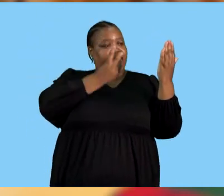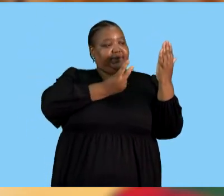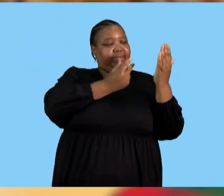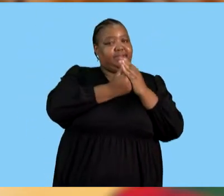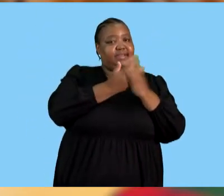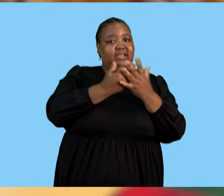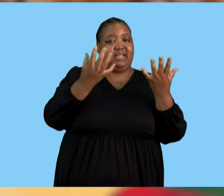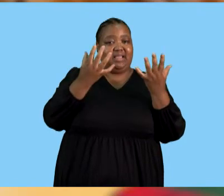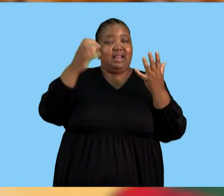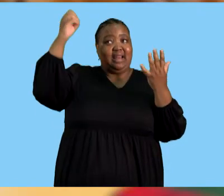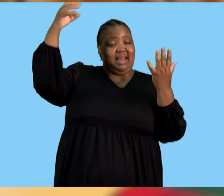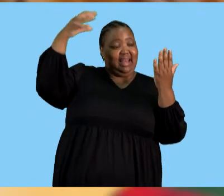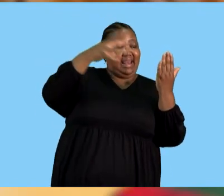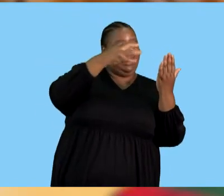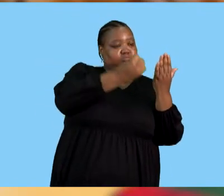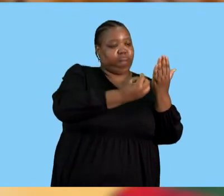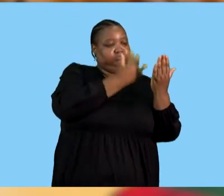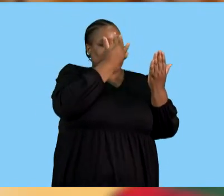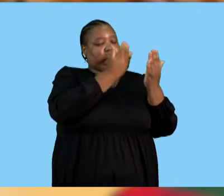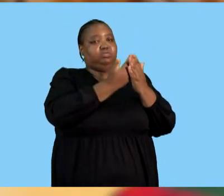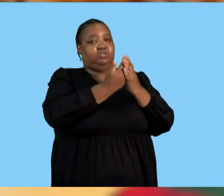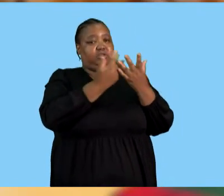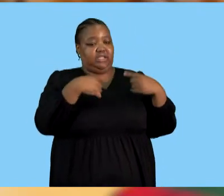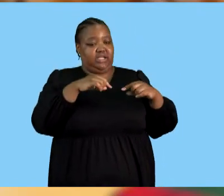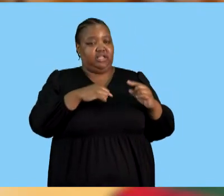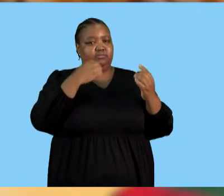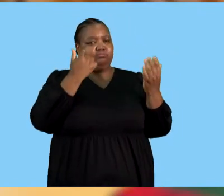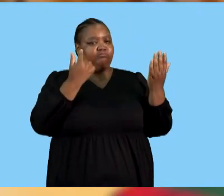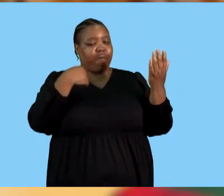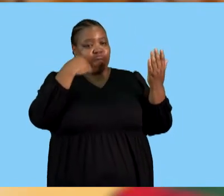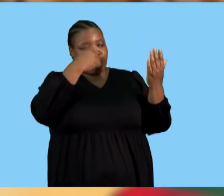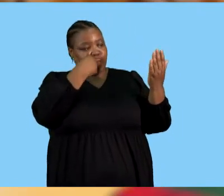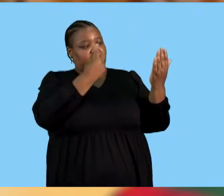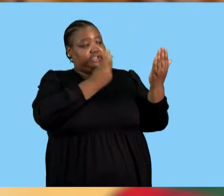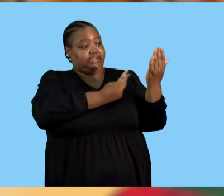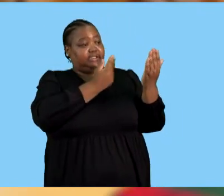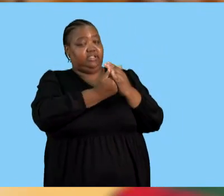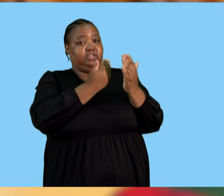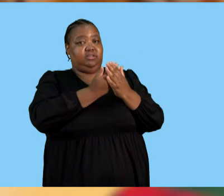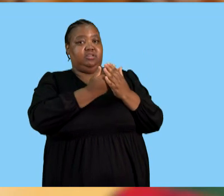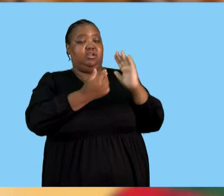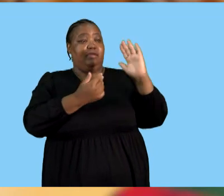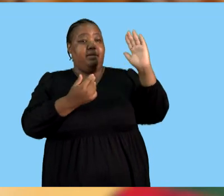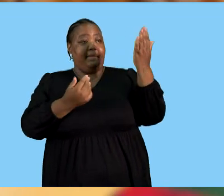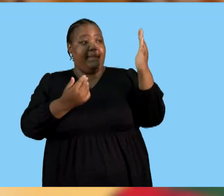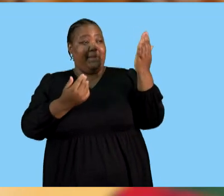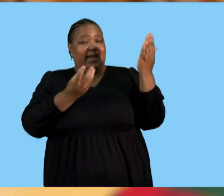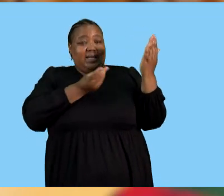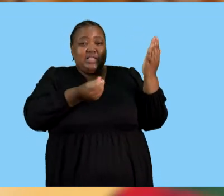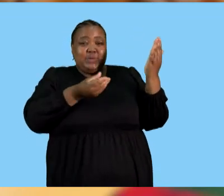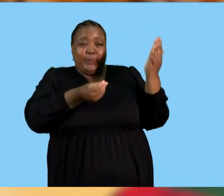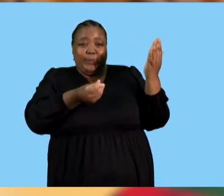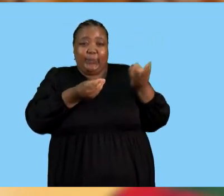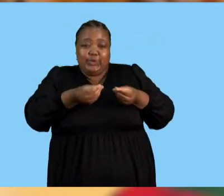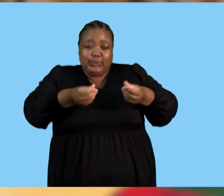be reflected off that particular surface. Then we can be able to see the image. However, if the mirror was not